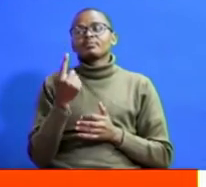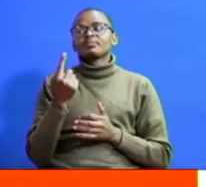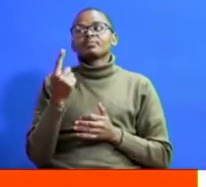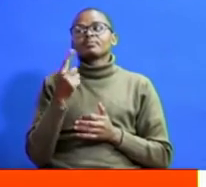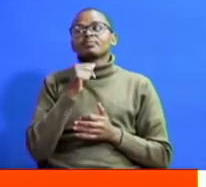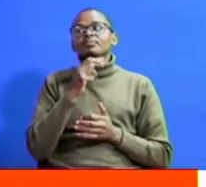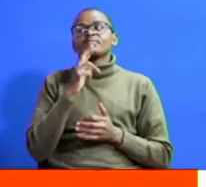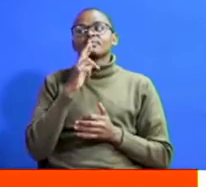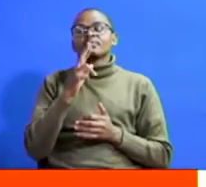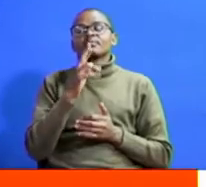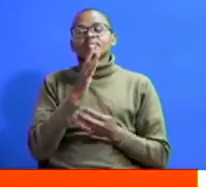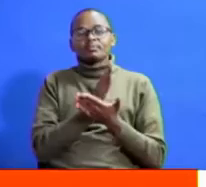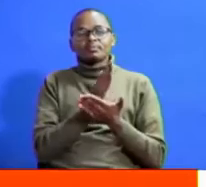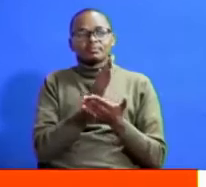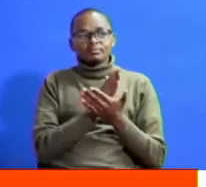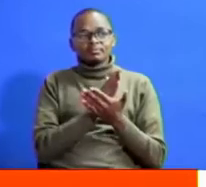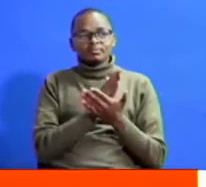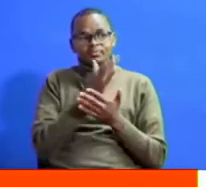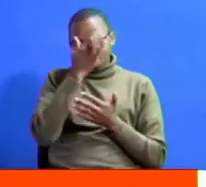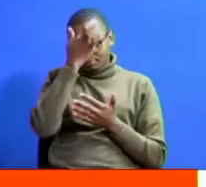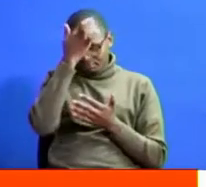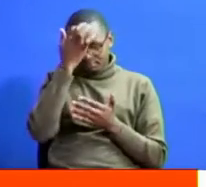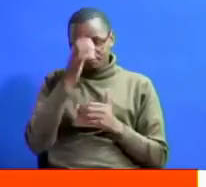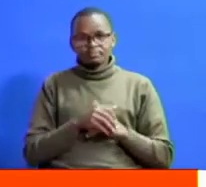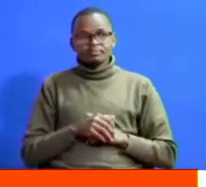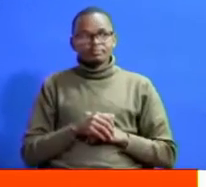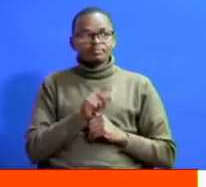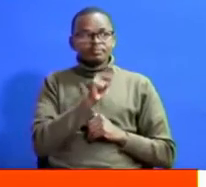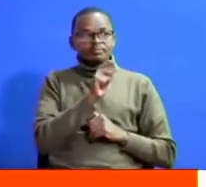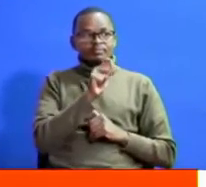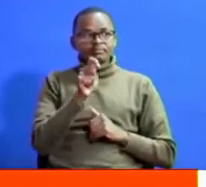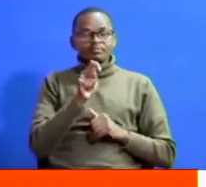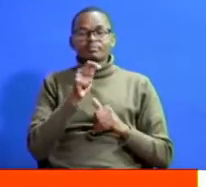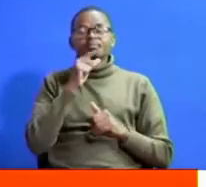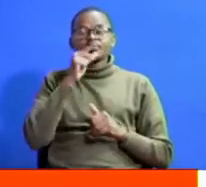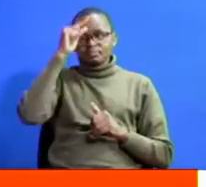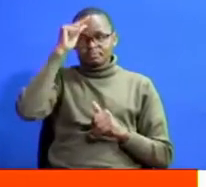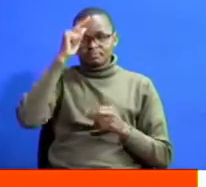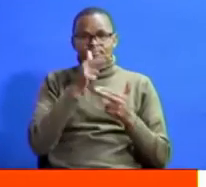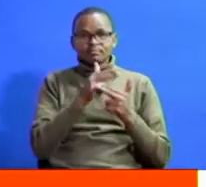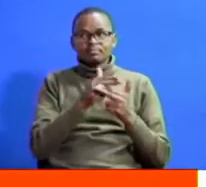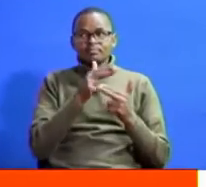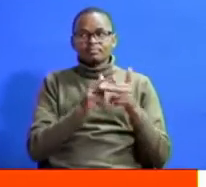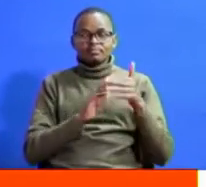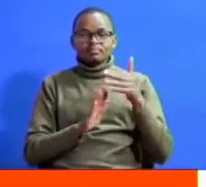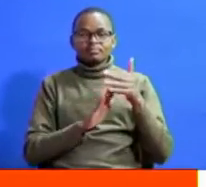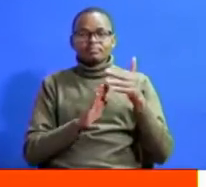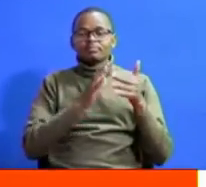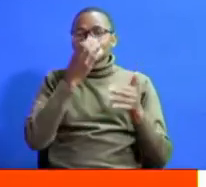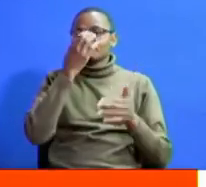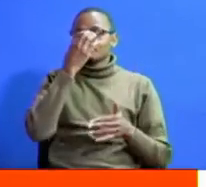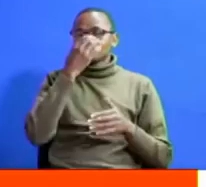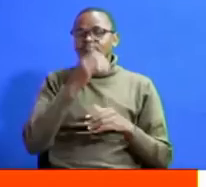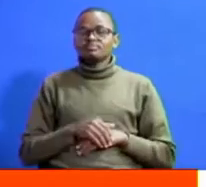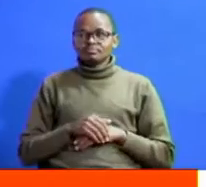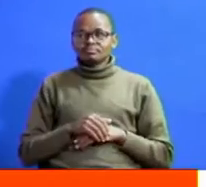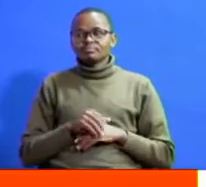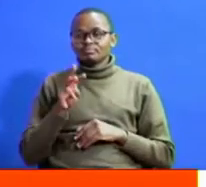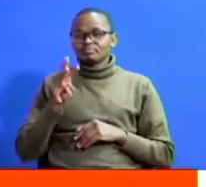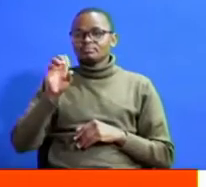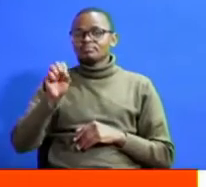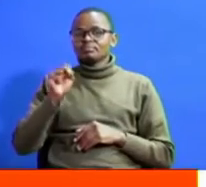not sincere. Mm-hmm. The gentleman by the name of deputy president mm-hmm.